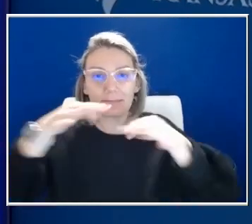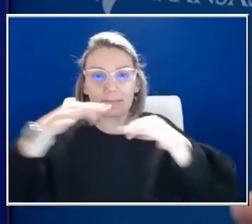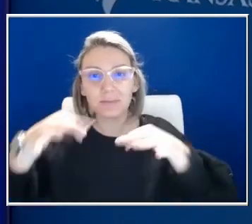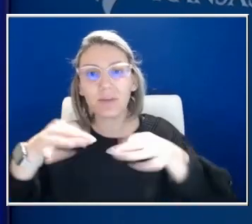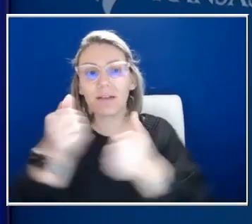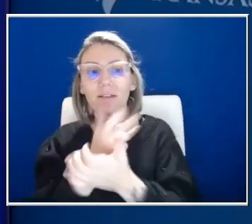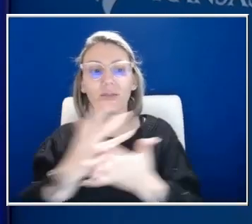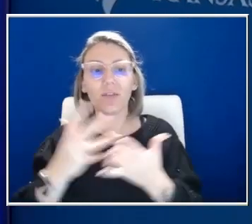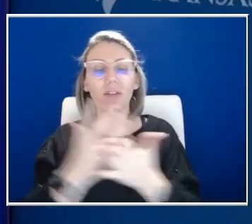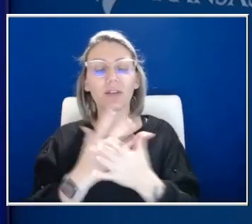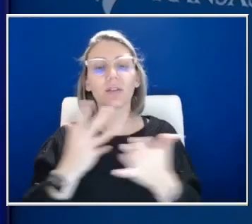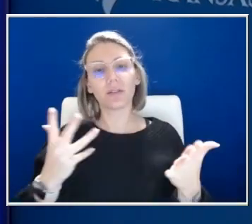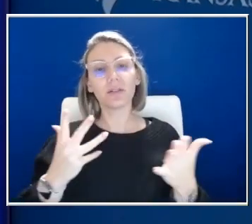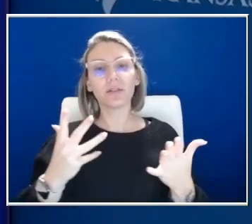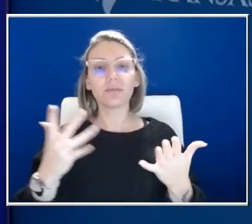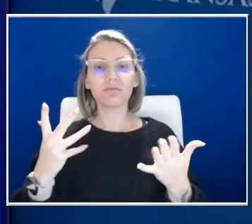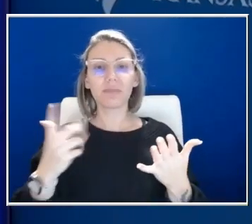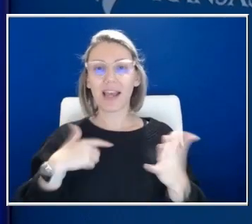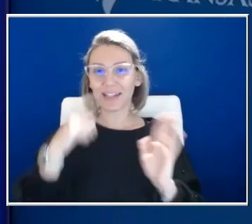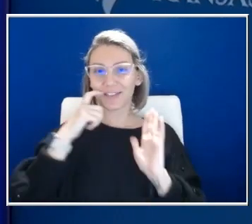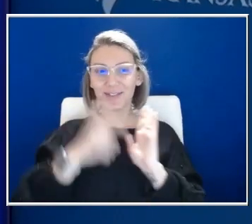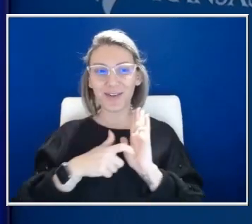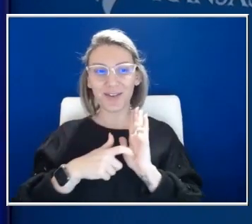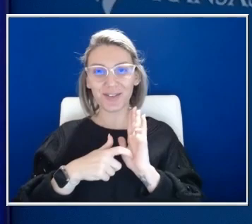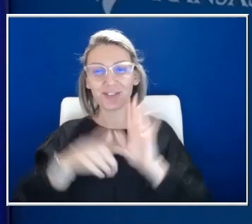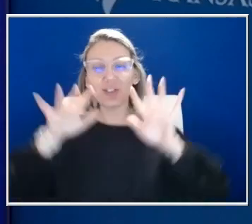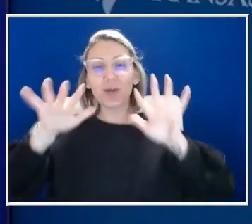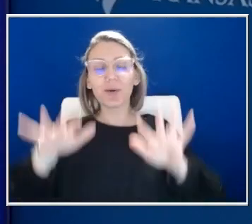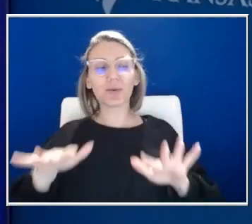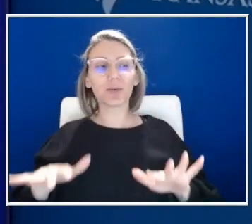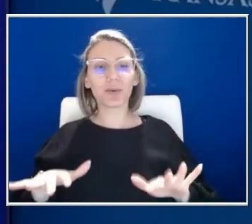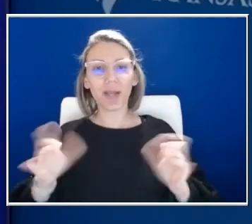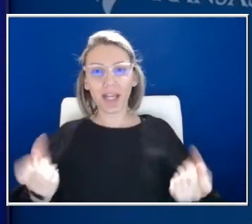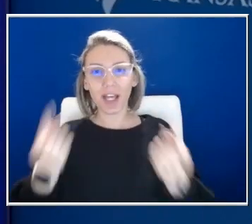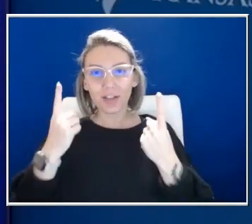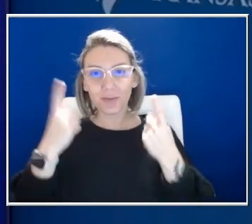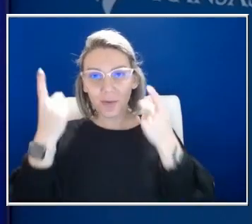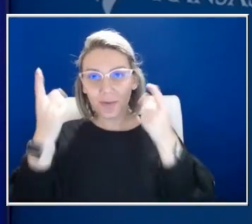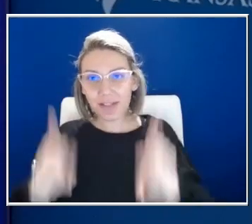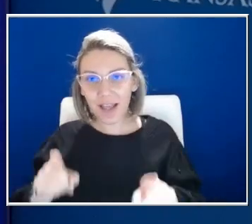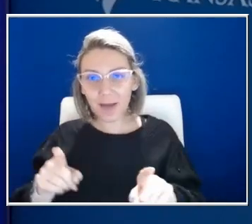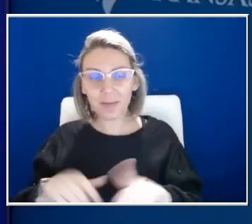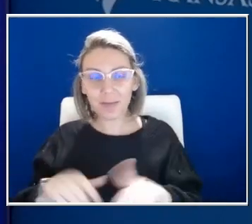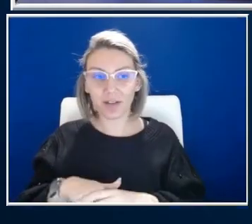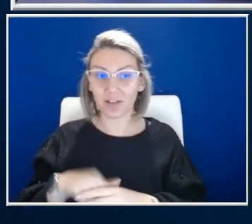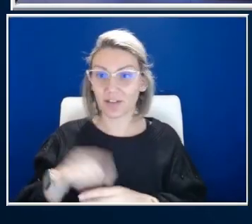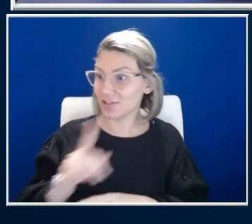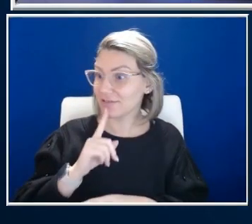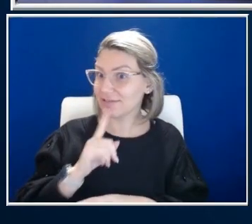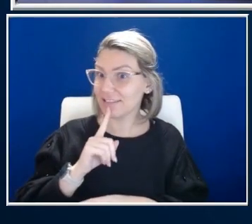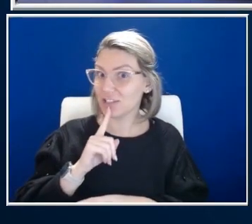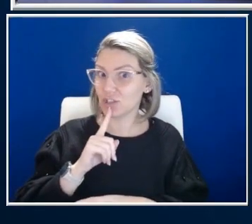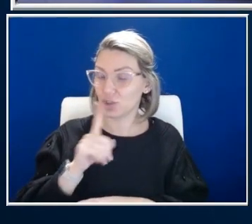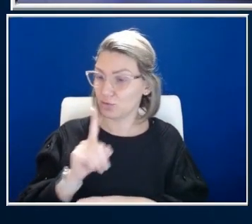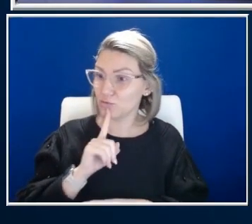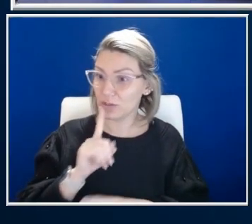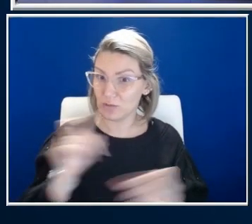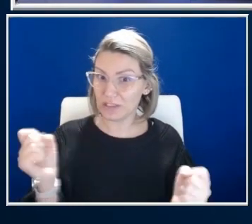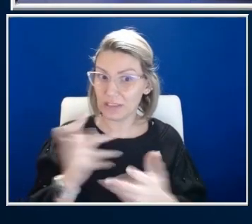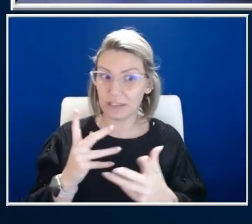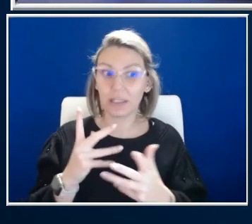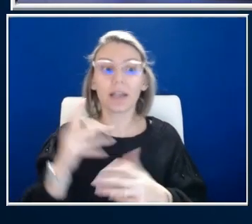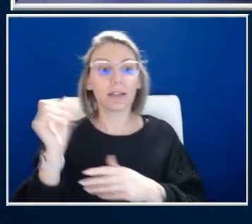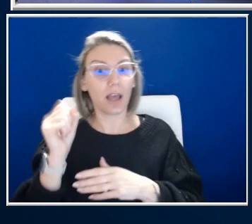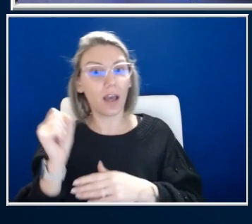it just I noticed it settled her down. She understood what was happening. Because you said she was very fearful. Yeah, she was very, very fearful. I mean,